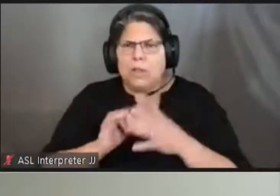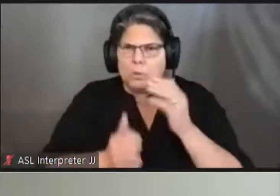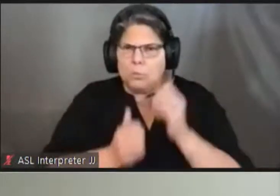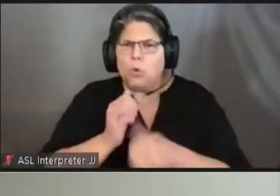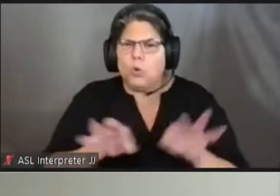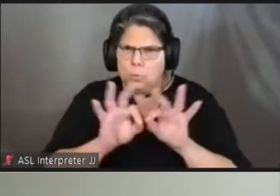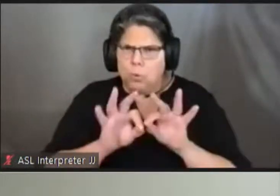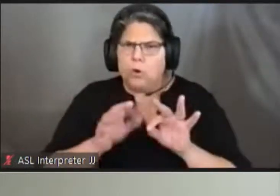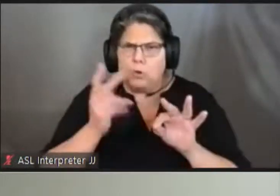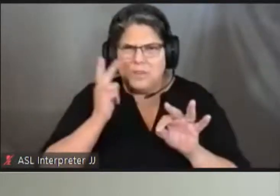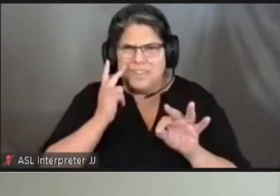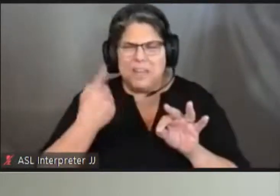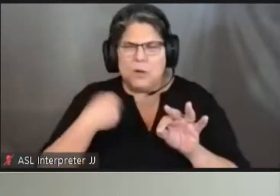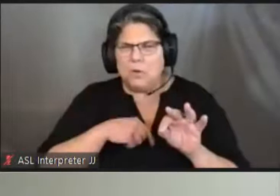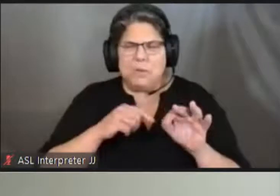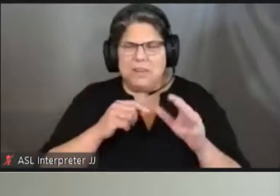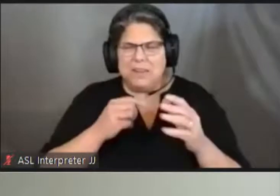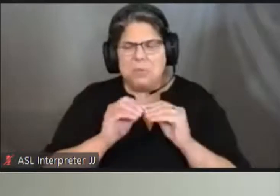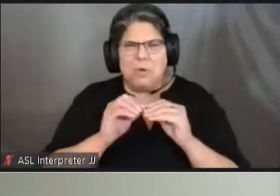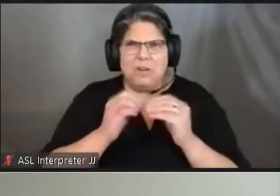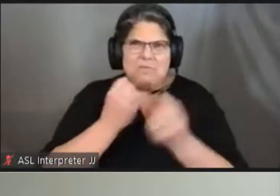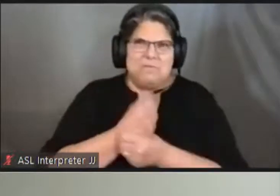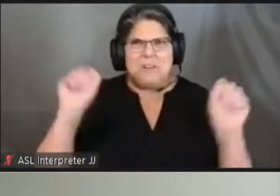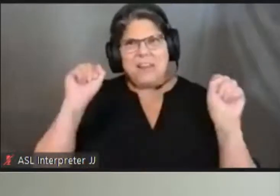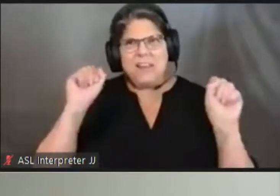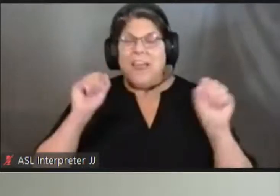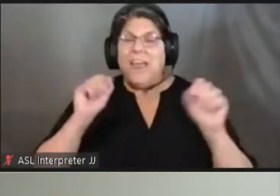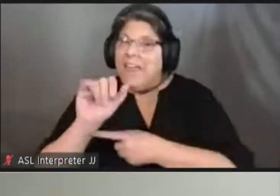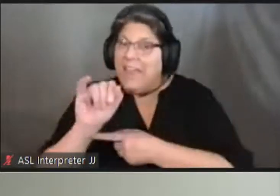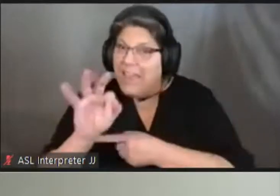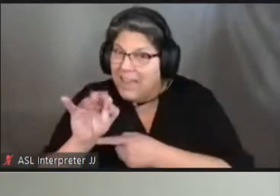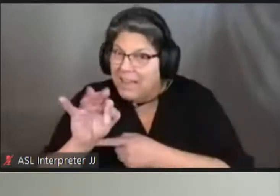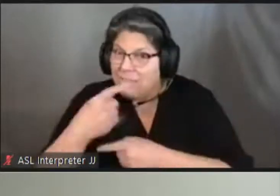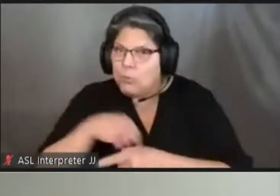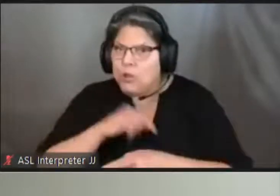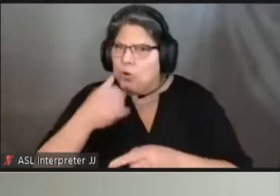liberating ourselves from this shutdown, as long as we don't get into another surge.